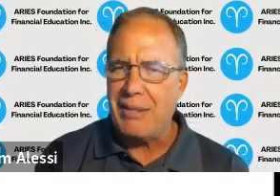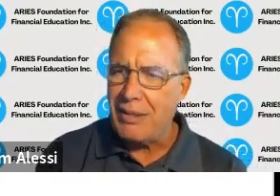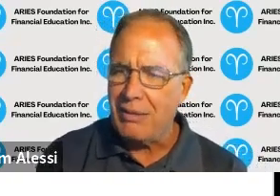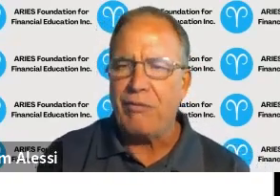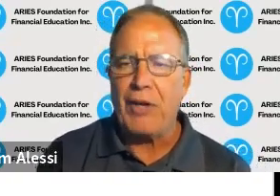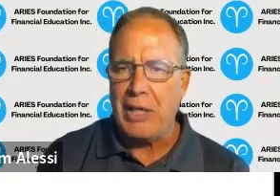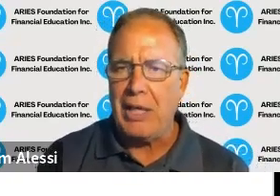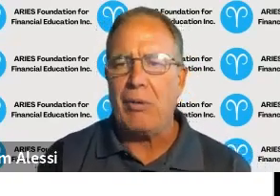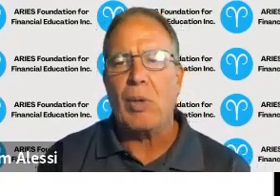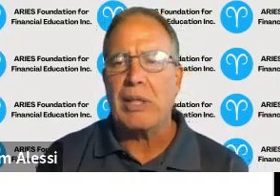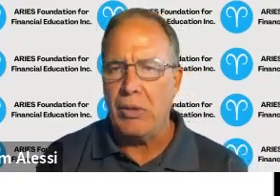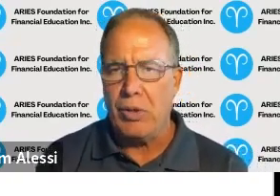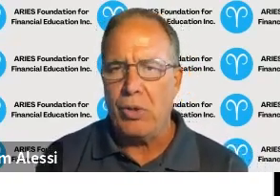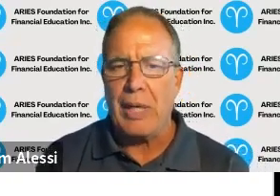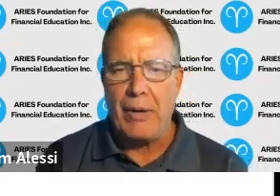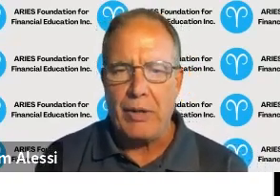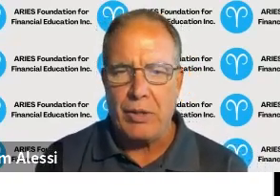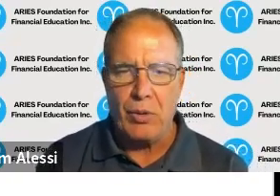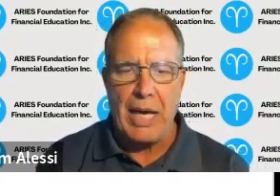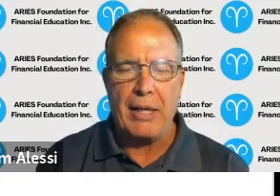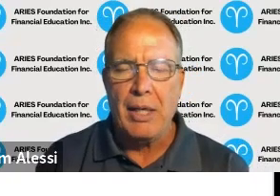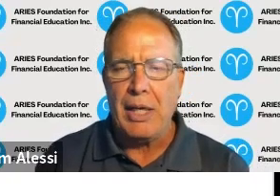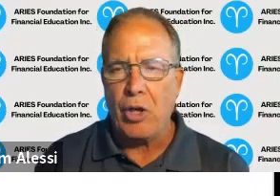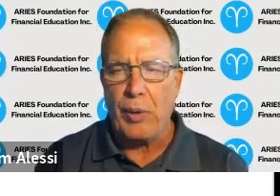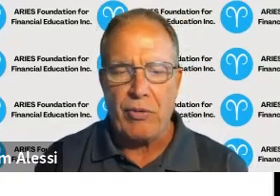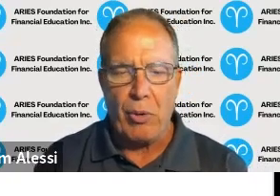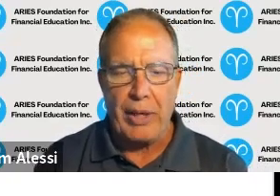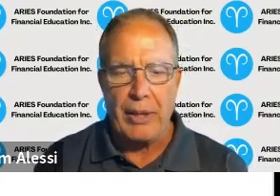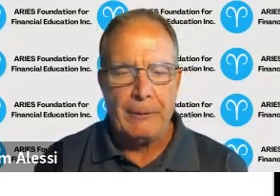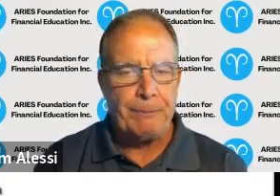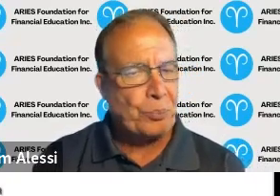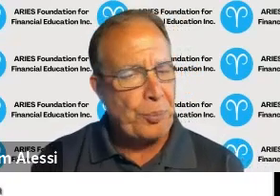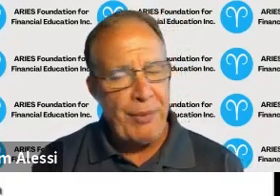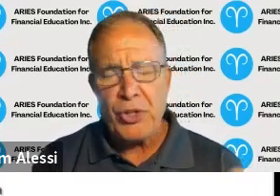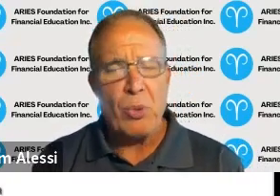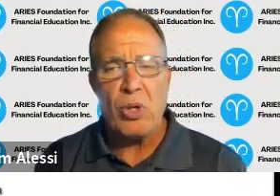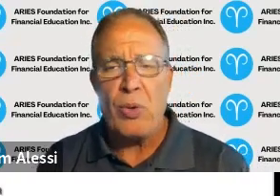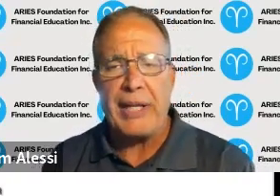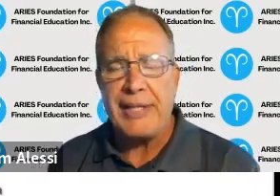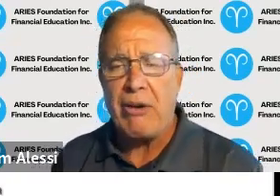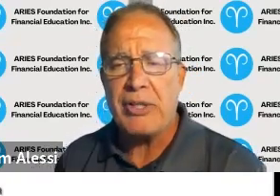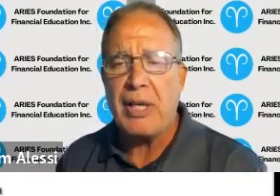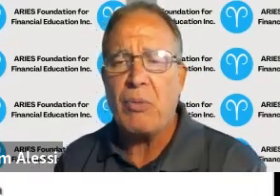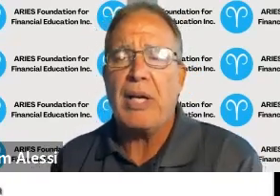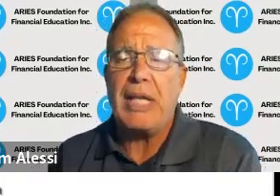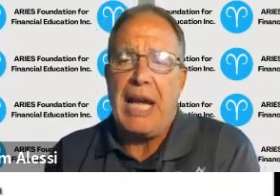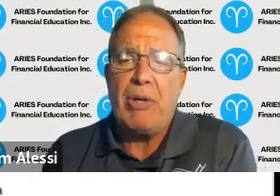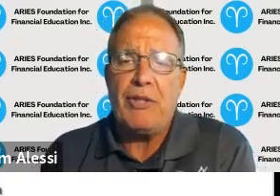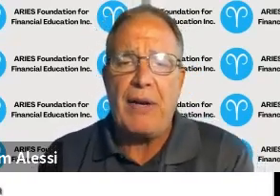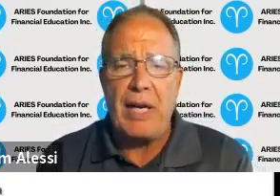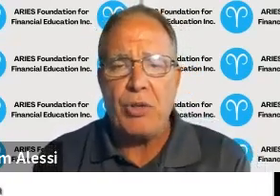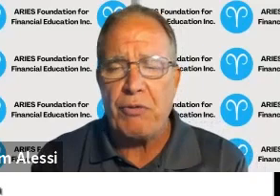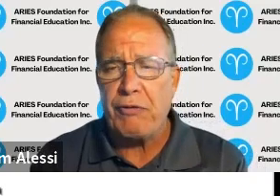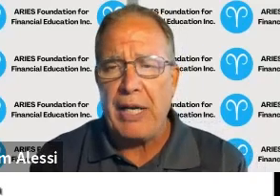the assets and funding and what can you do and how do you do that and going through it. So real quick, as Sarah said, we are the